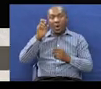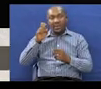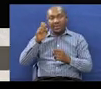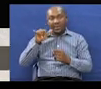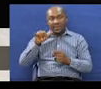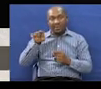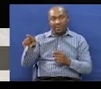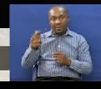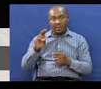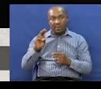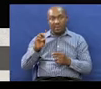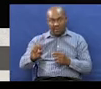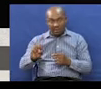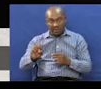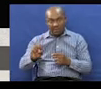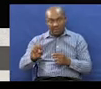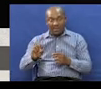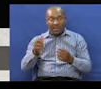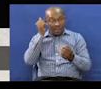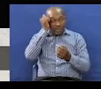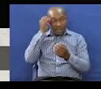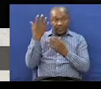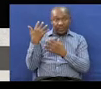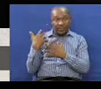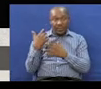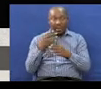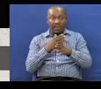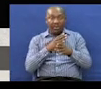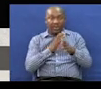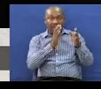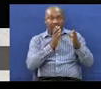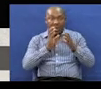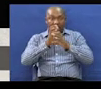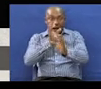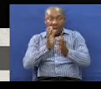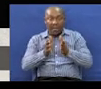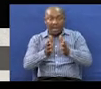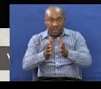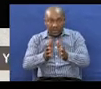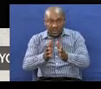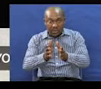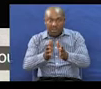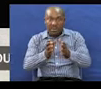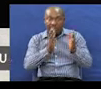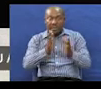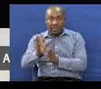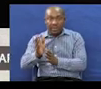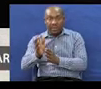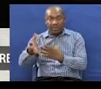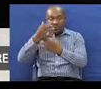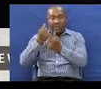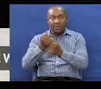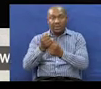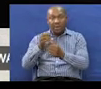oxygen. Remember the previous discussion whereby we were discussing the laboratory preparation of oxygen. We